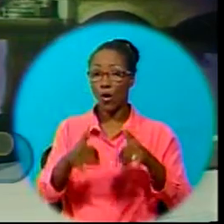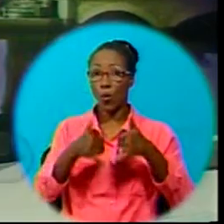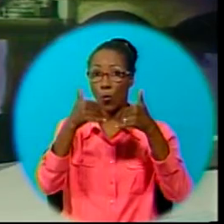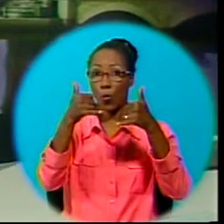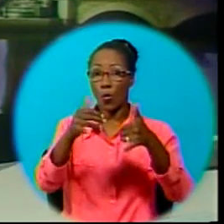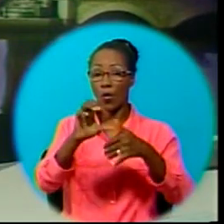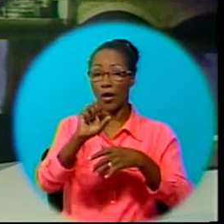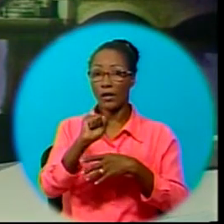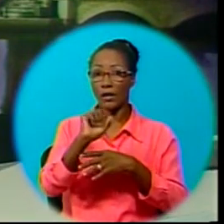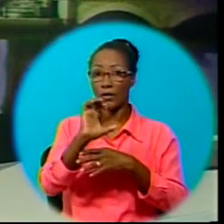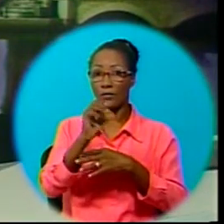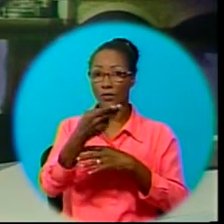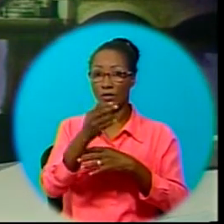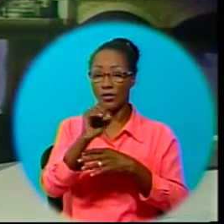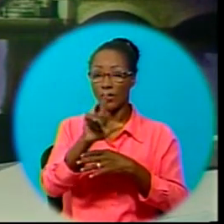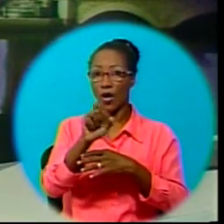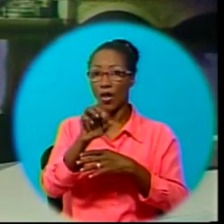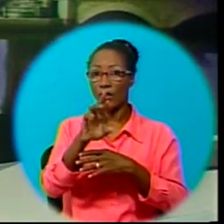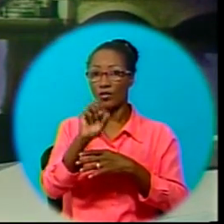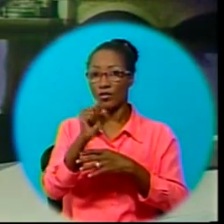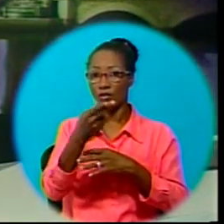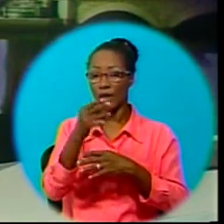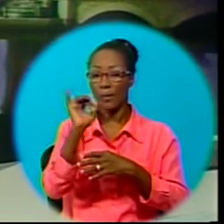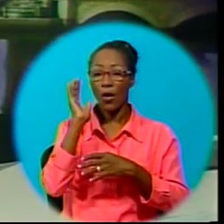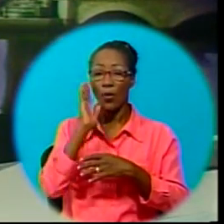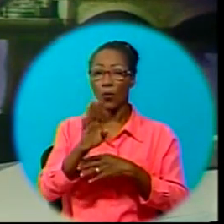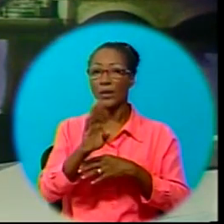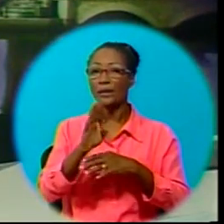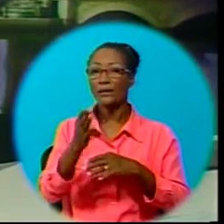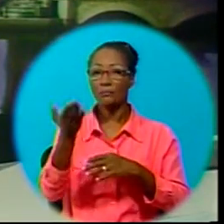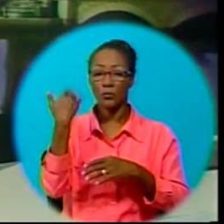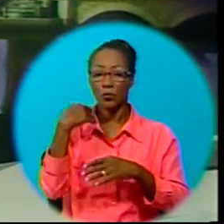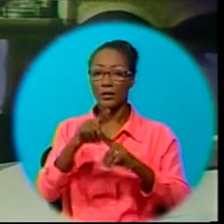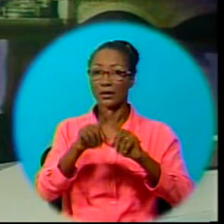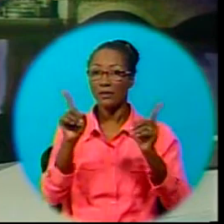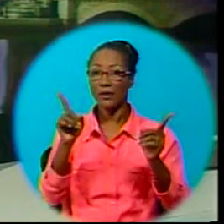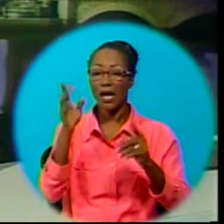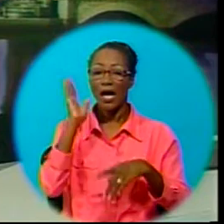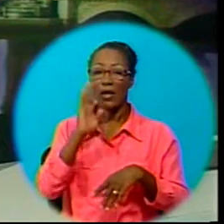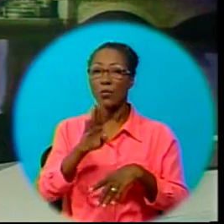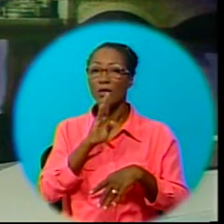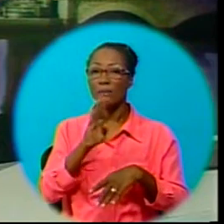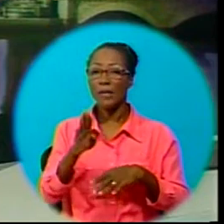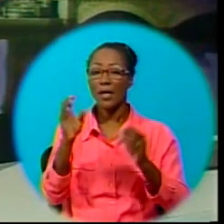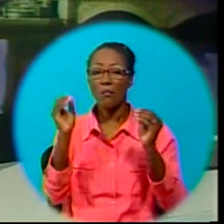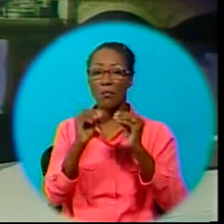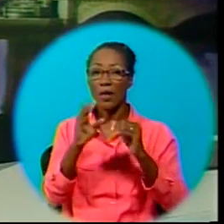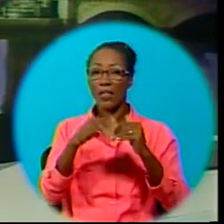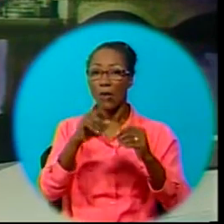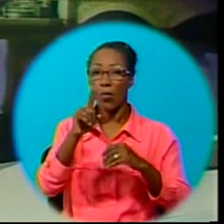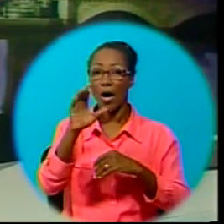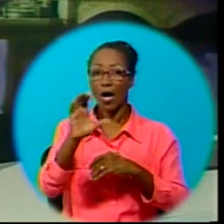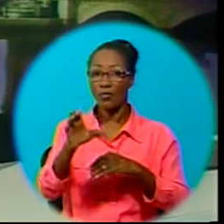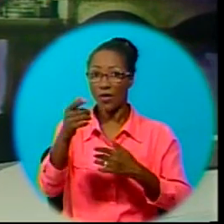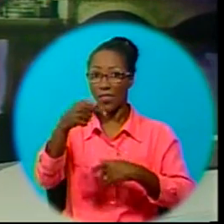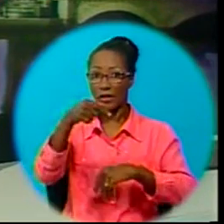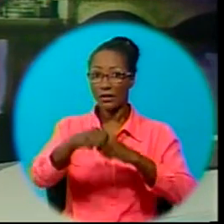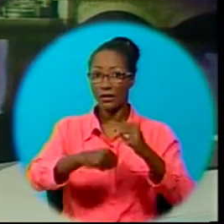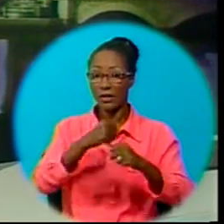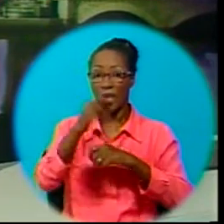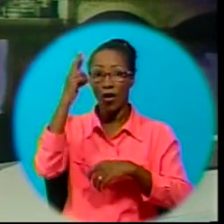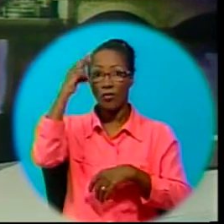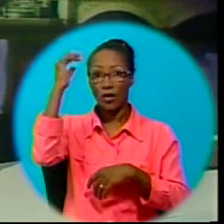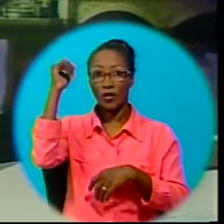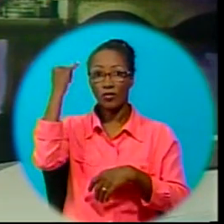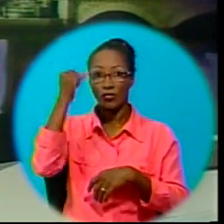there would have been over 100 winners this year. That's the suggestion from Education Minister Ronald Jones. His comments came as he commended